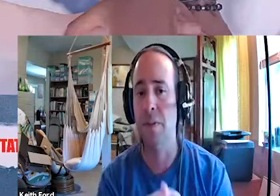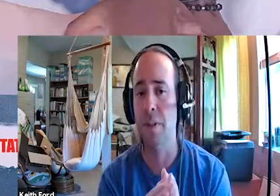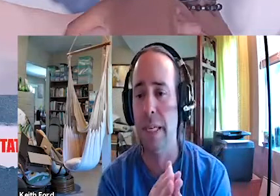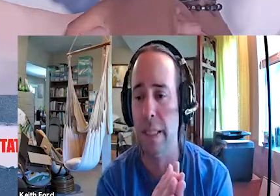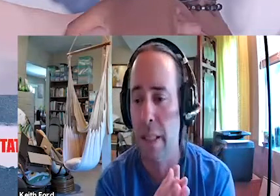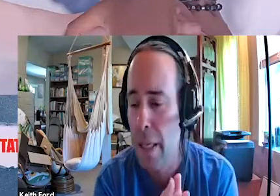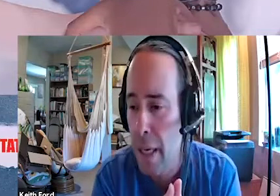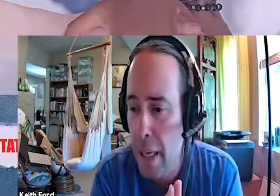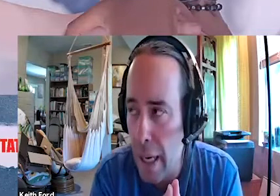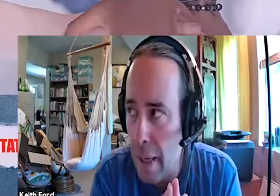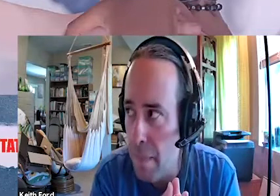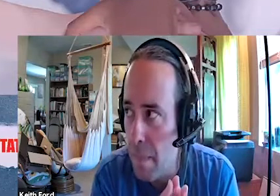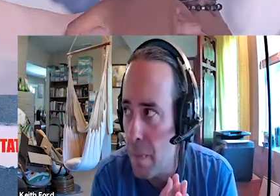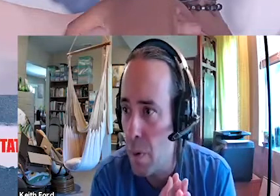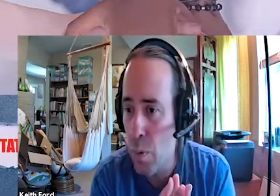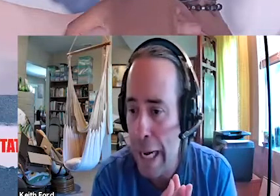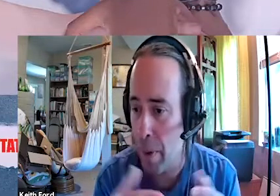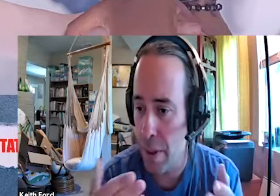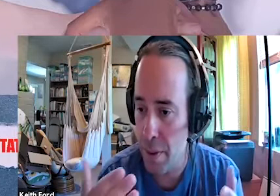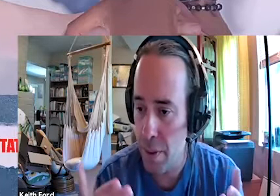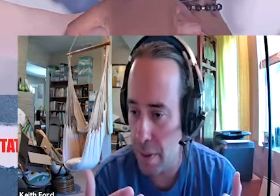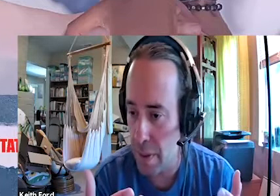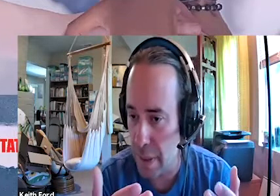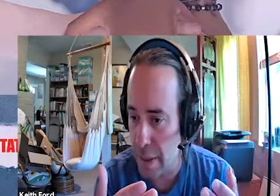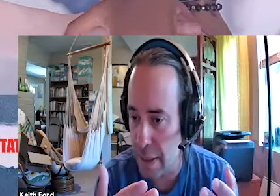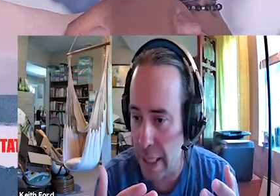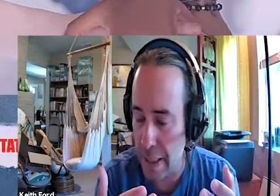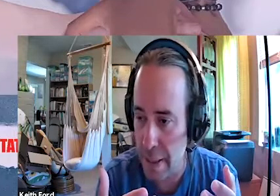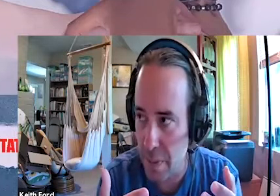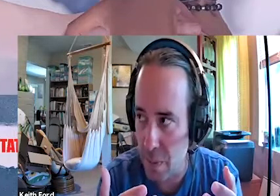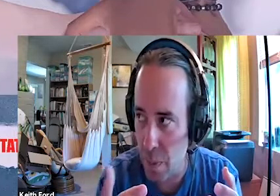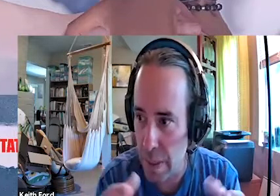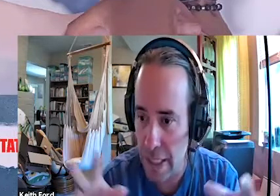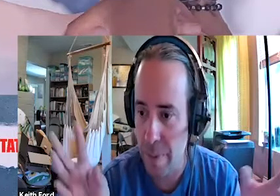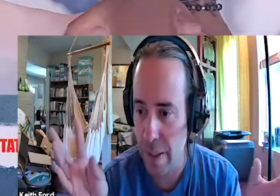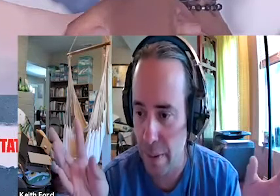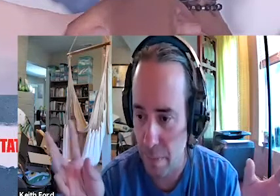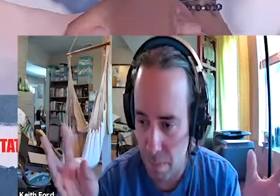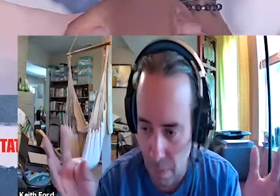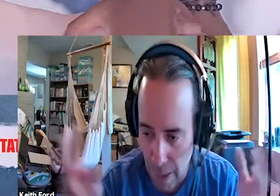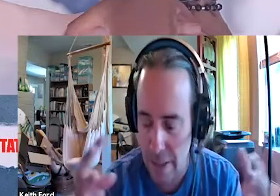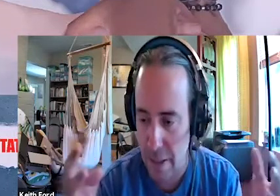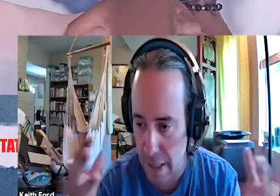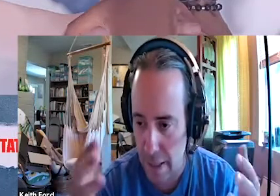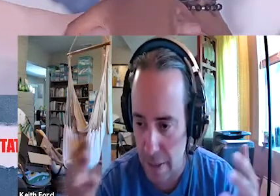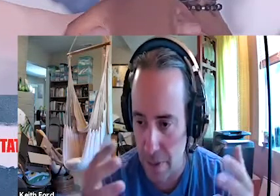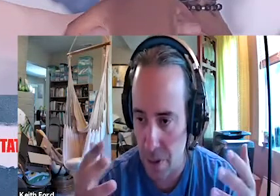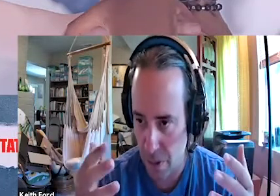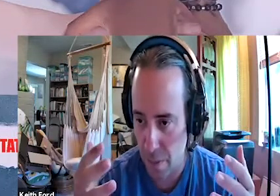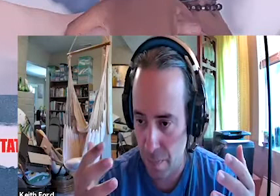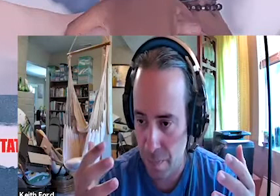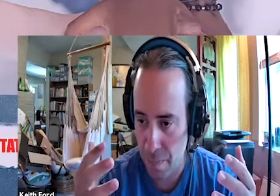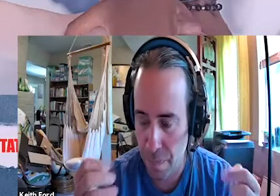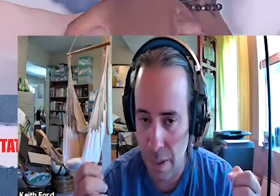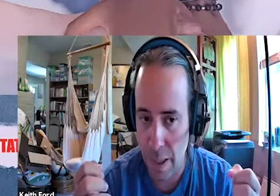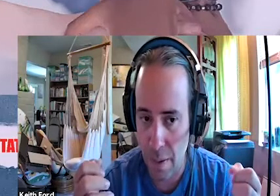that just for a second. The rap on unions is that we tend to be isolated and